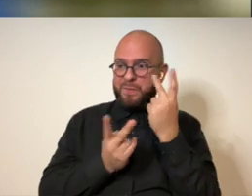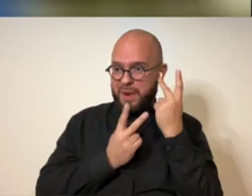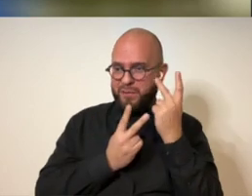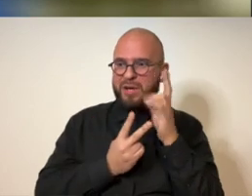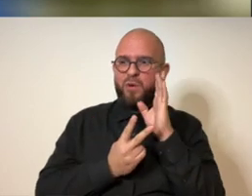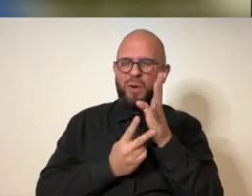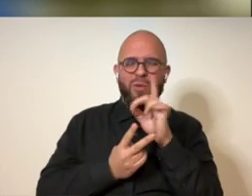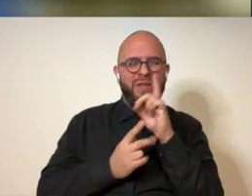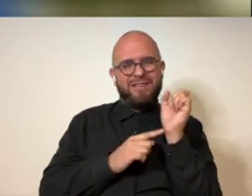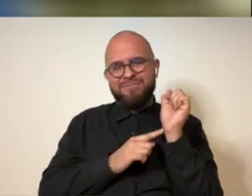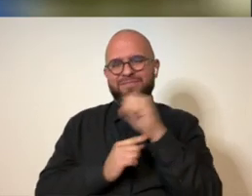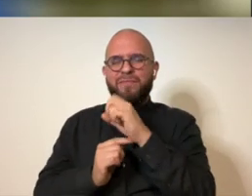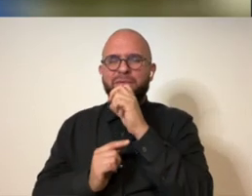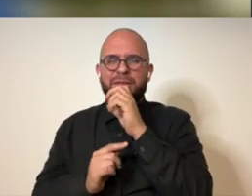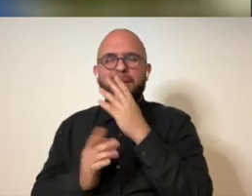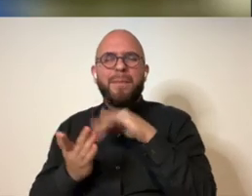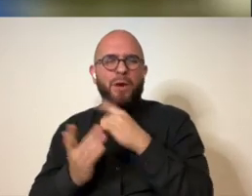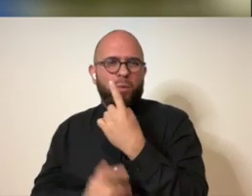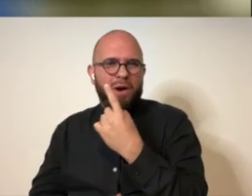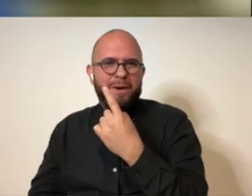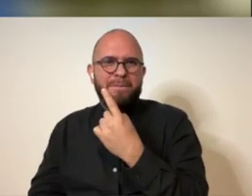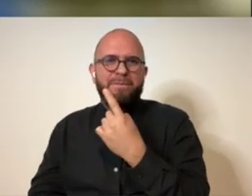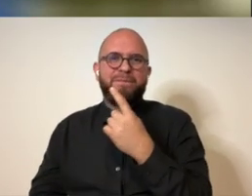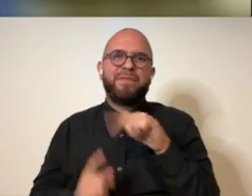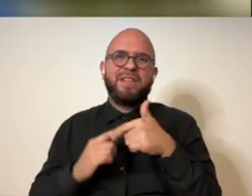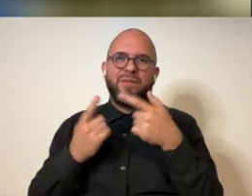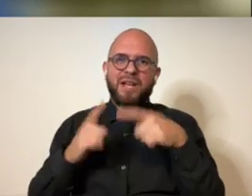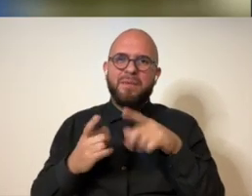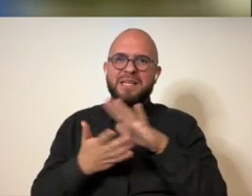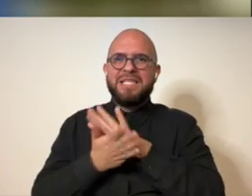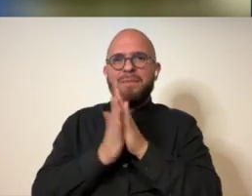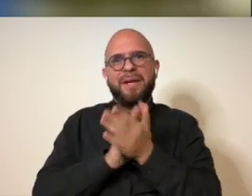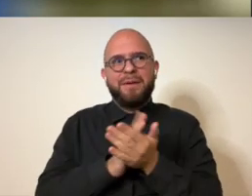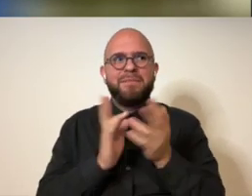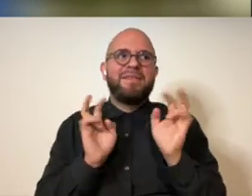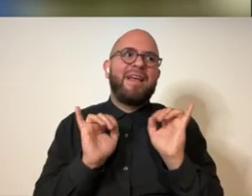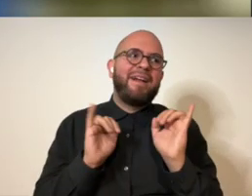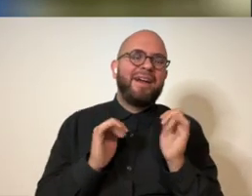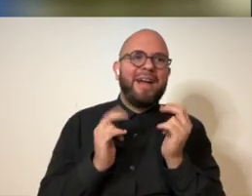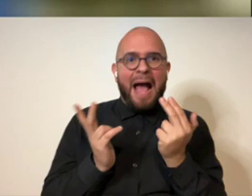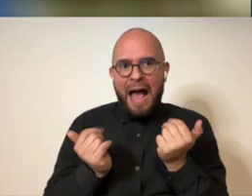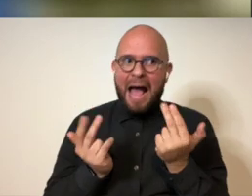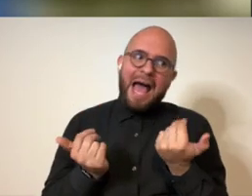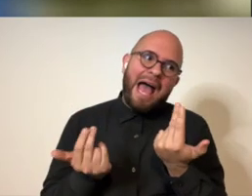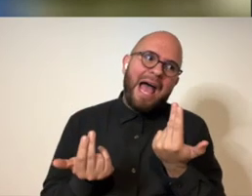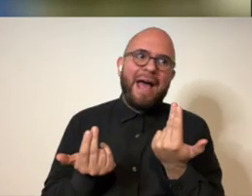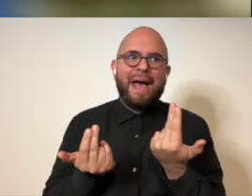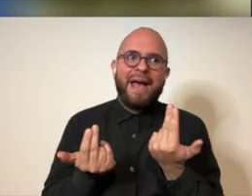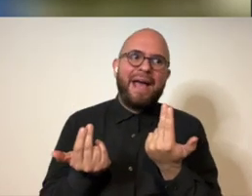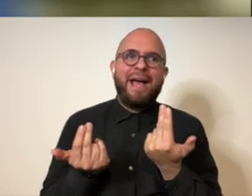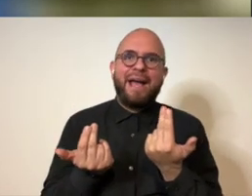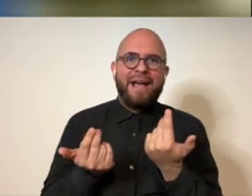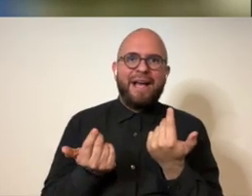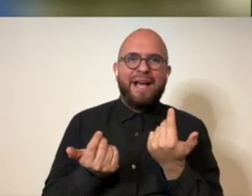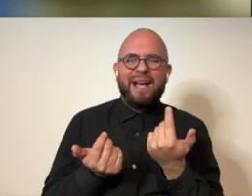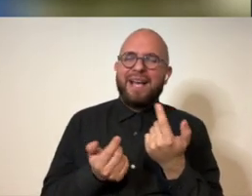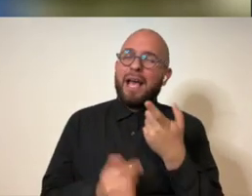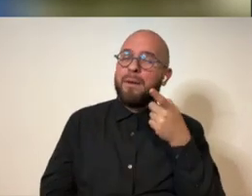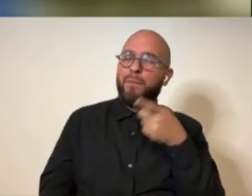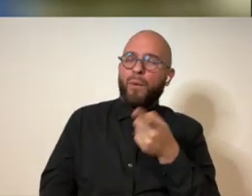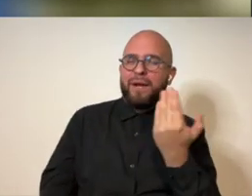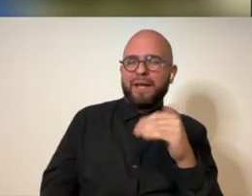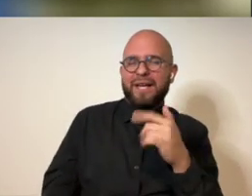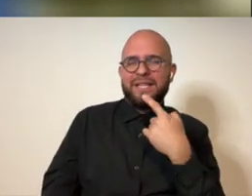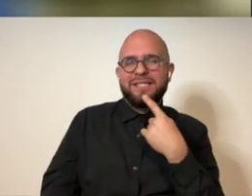memory that hopefully, I don't know if it's working, will override the bad one. And then it becomes this like, haha, you